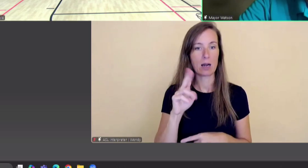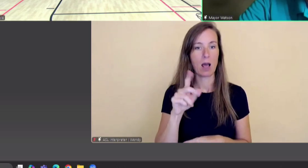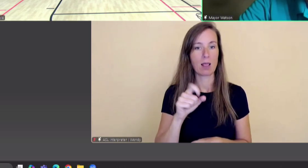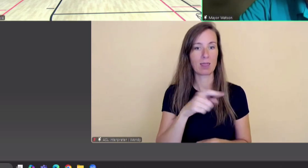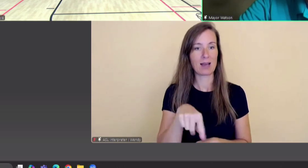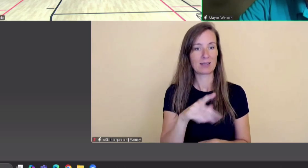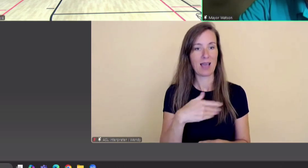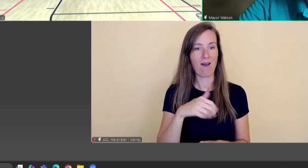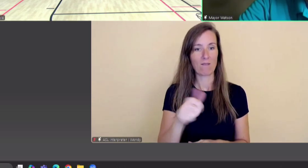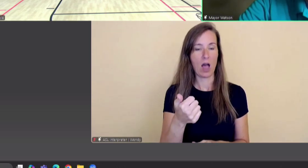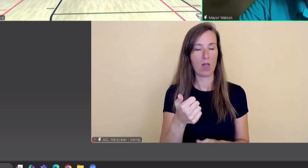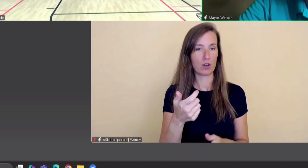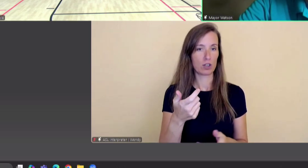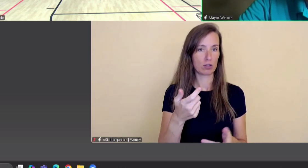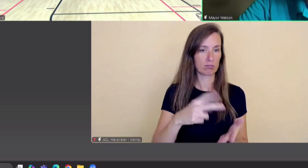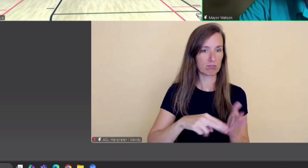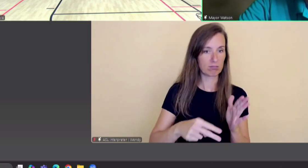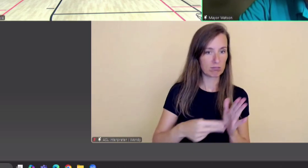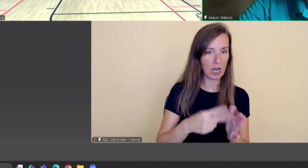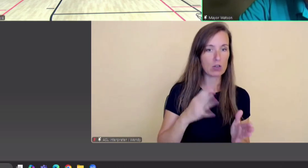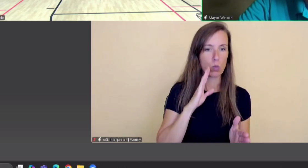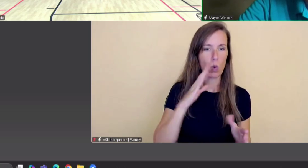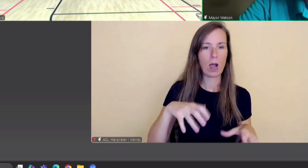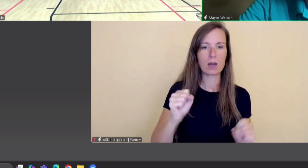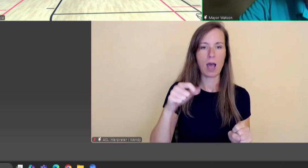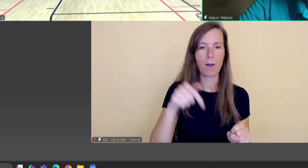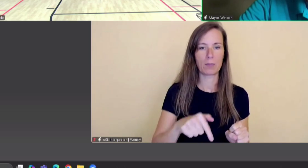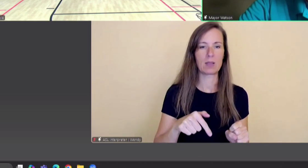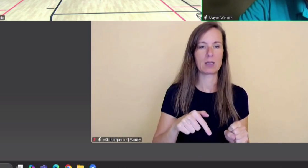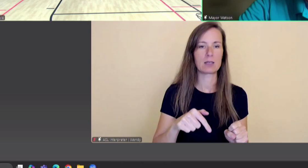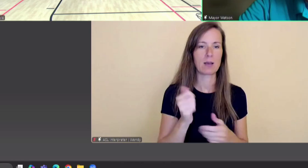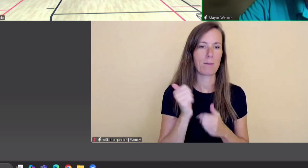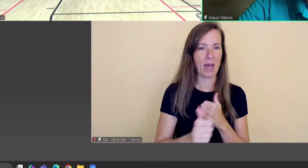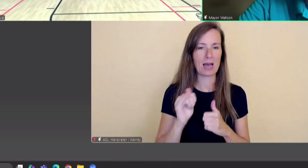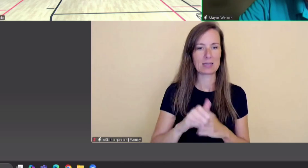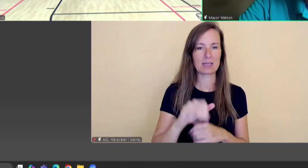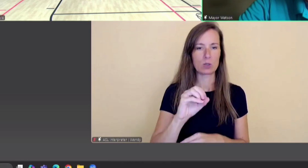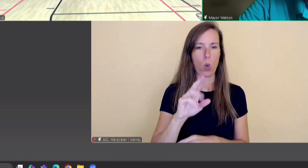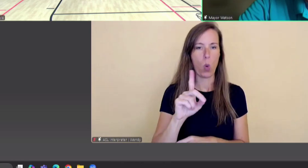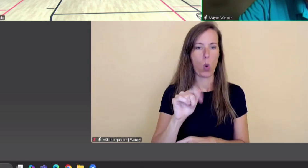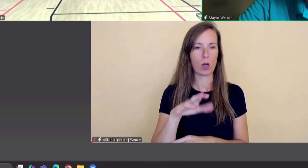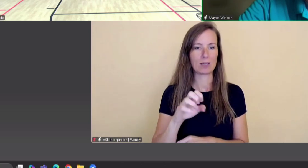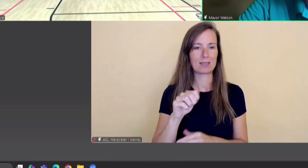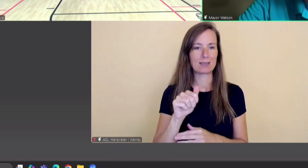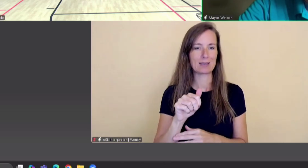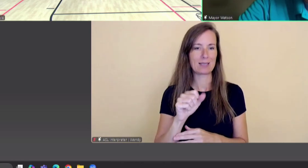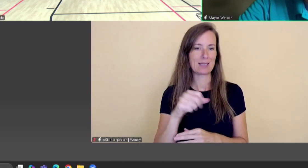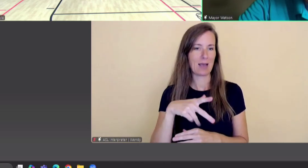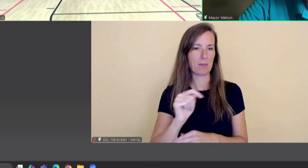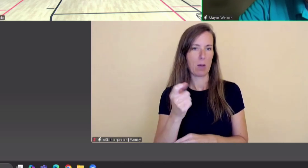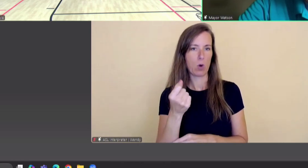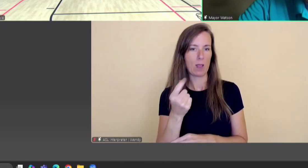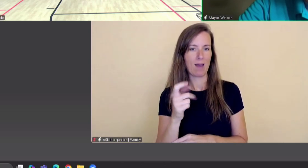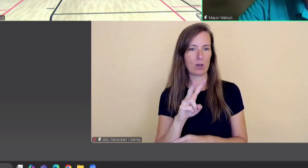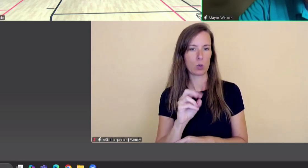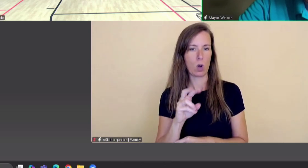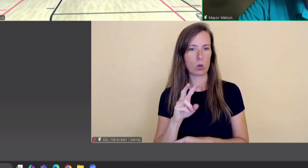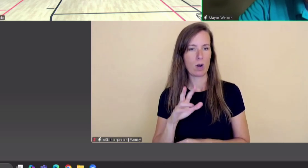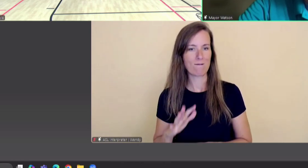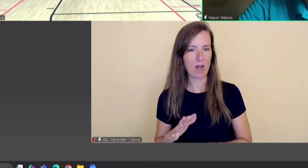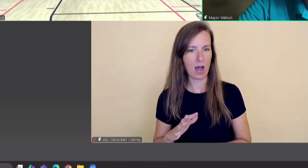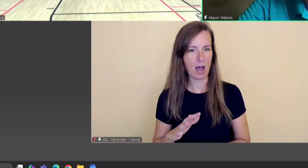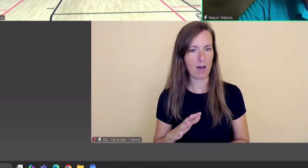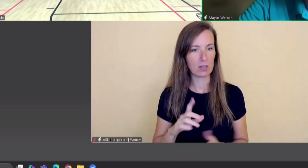town meeting. Are there any council members who would like to comment or staff would like to